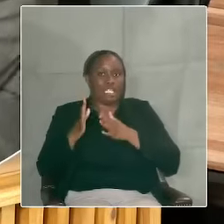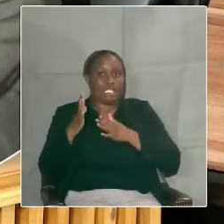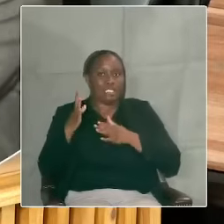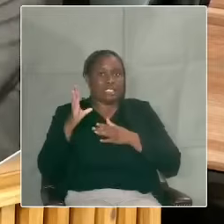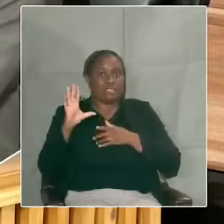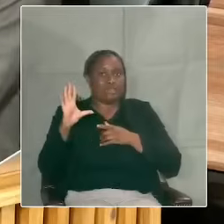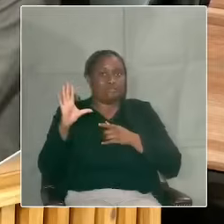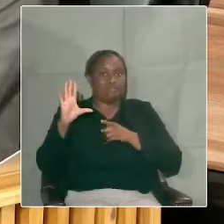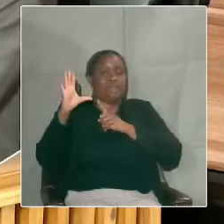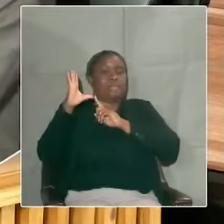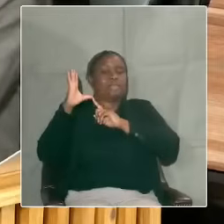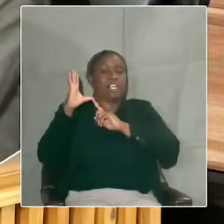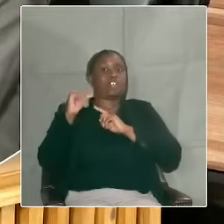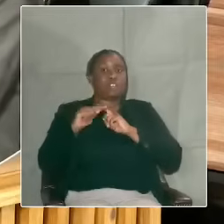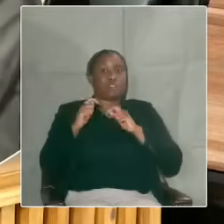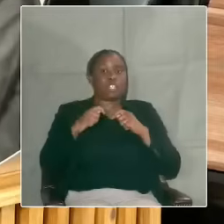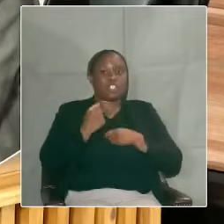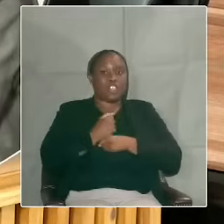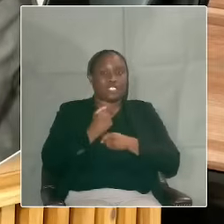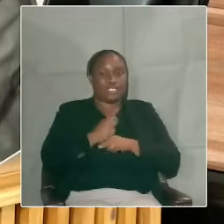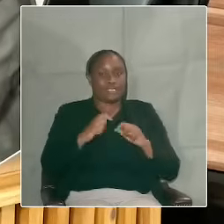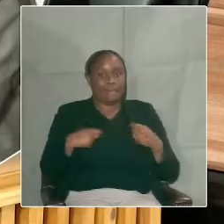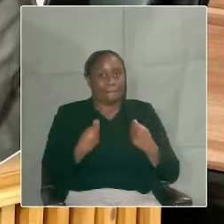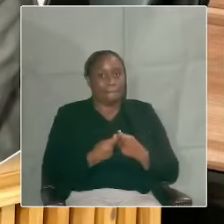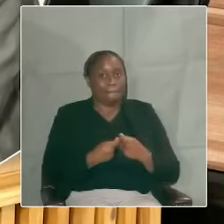And if I could perhaps conclude,